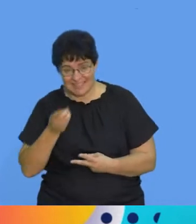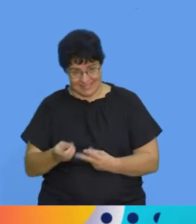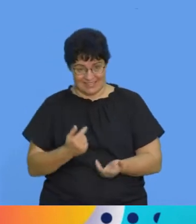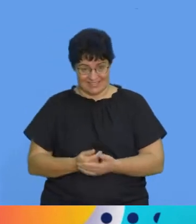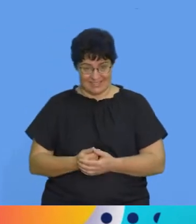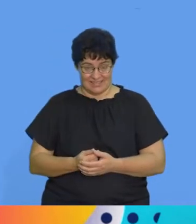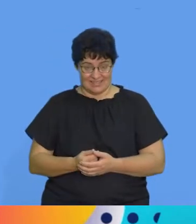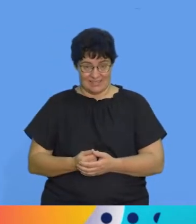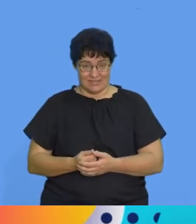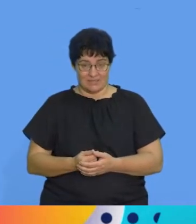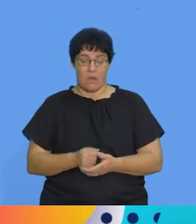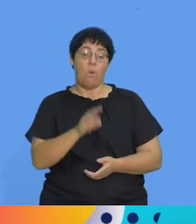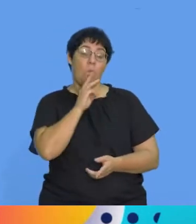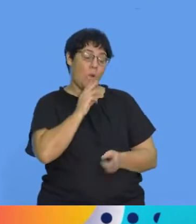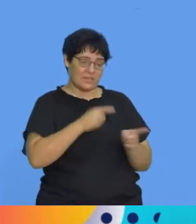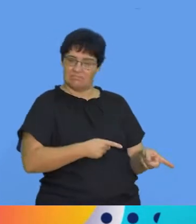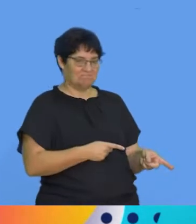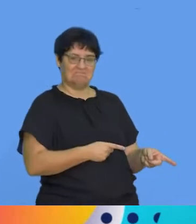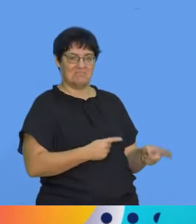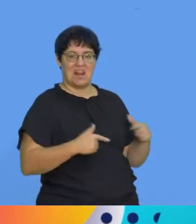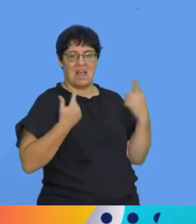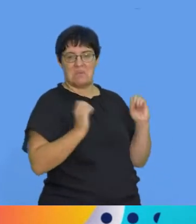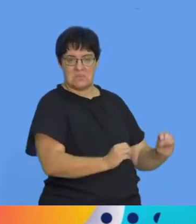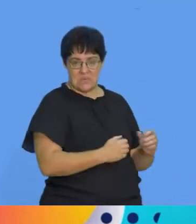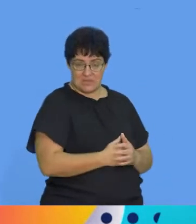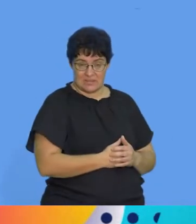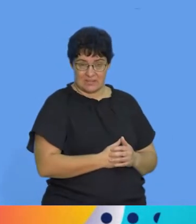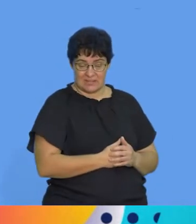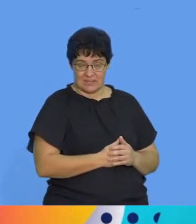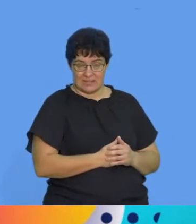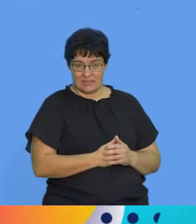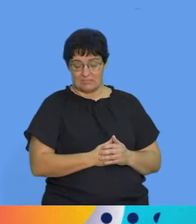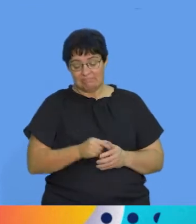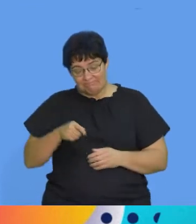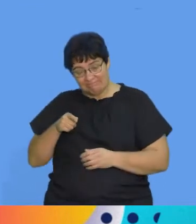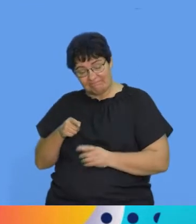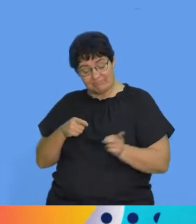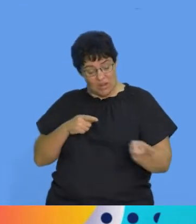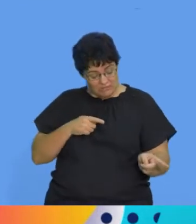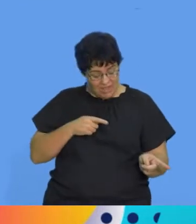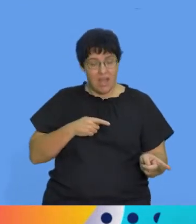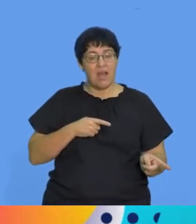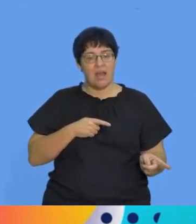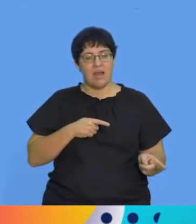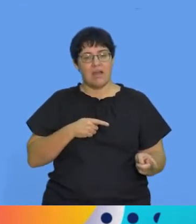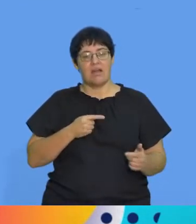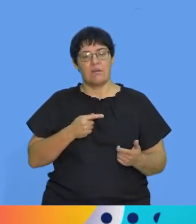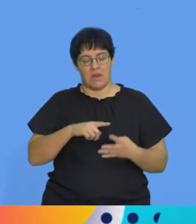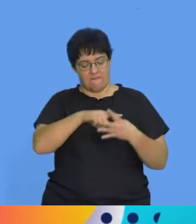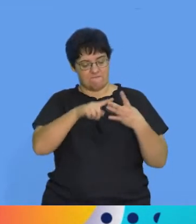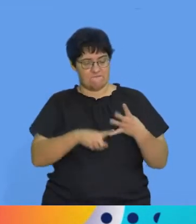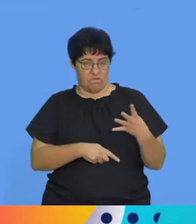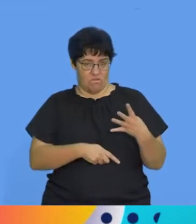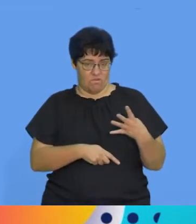are things where water is an inorganic, which is non-living. So when we look at our inorganic, we are going to look at